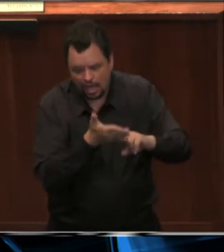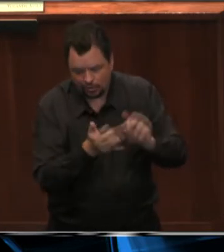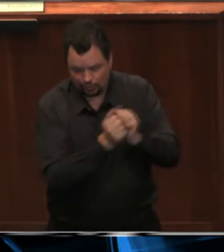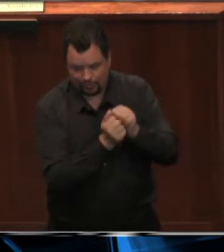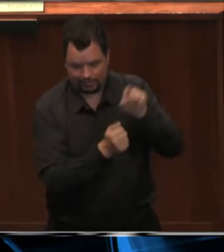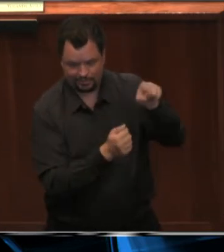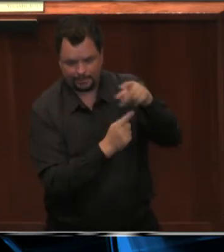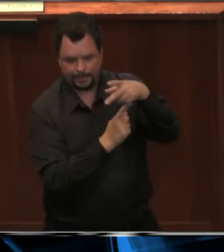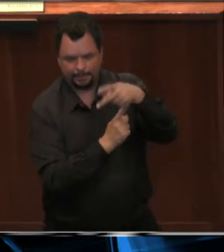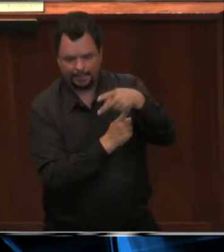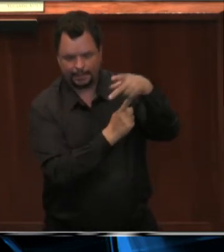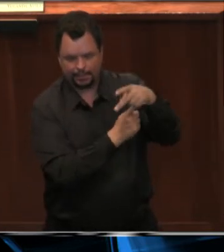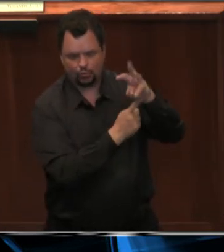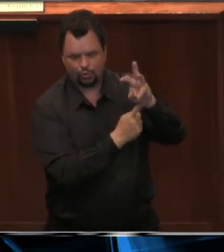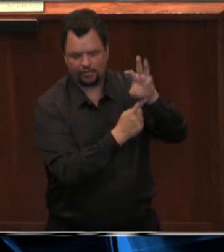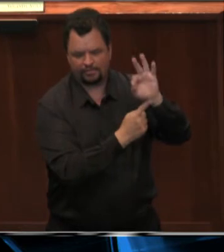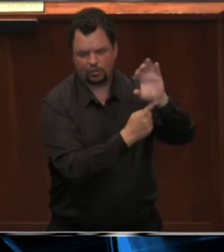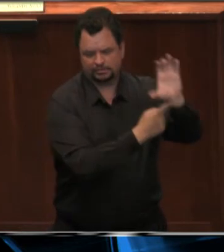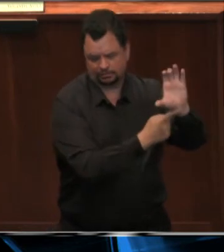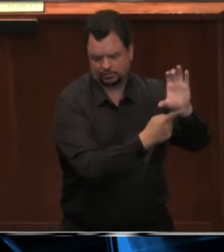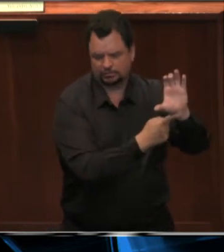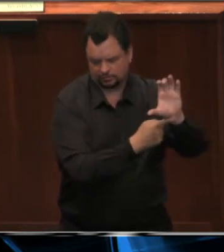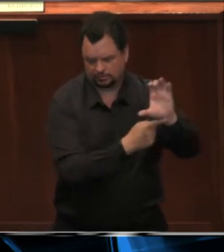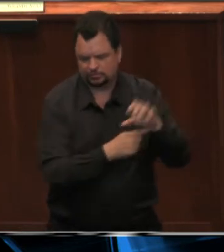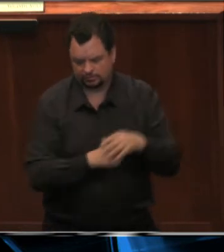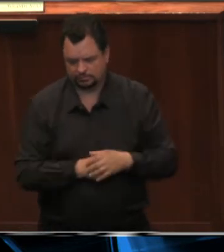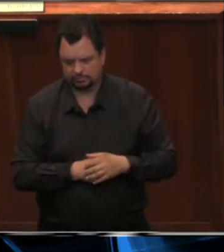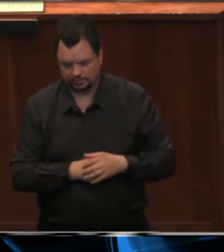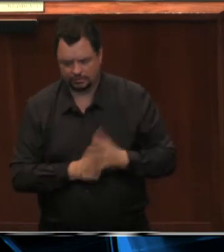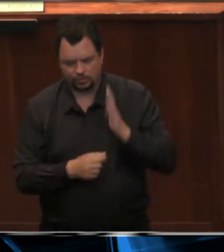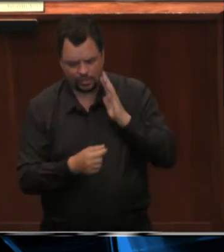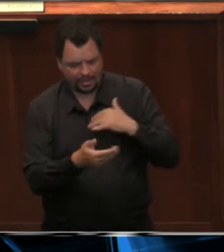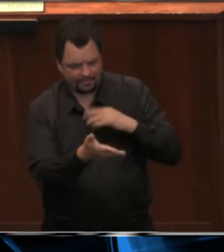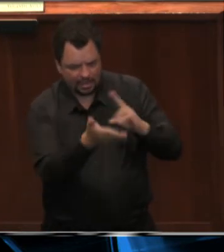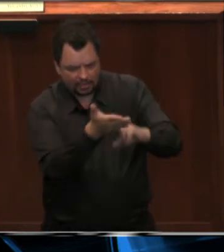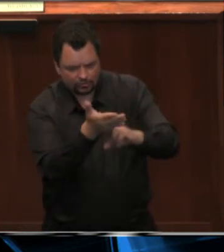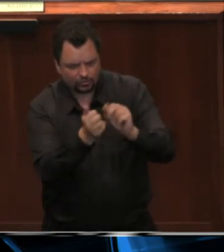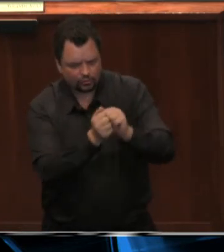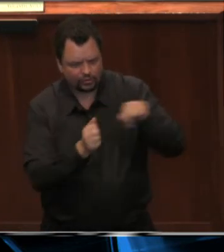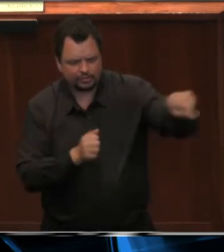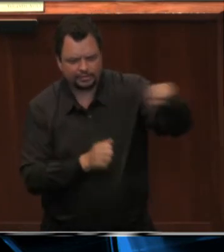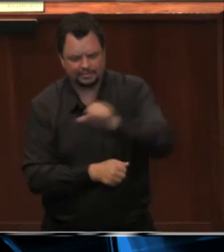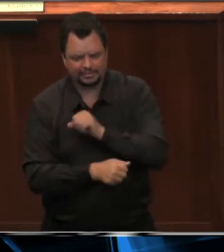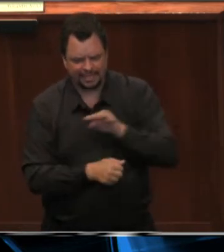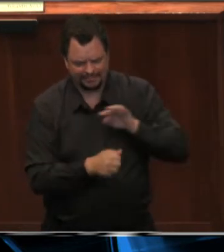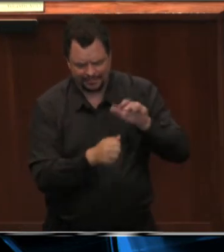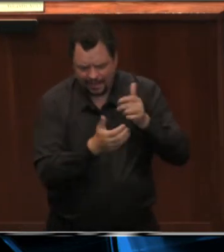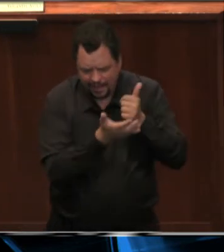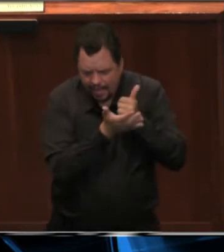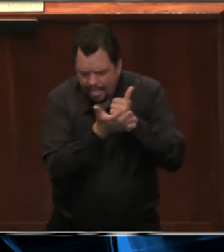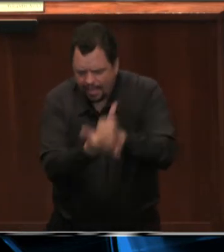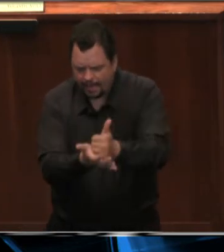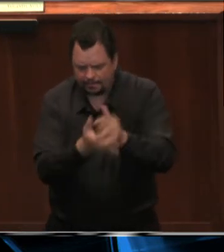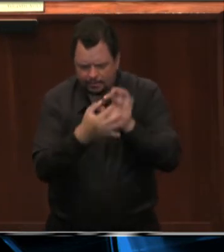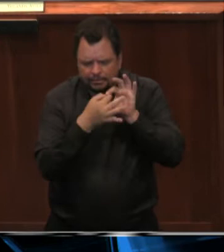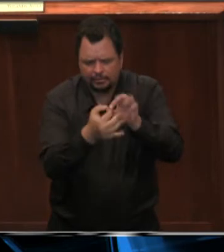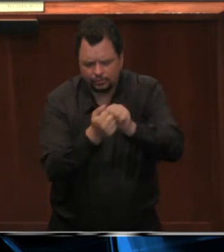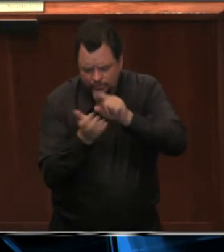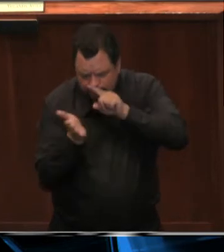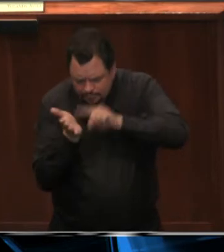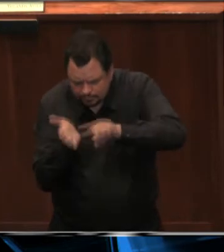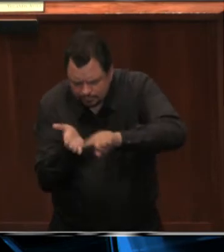Workforce Center to have contract staff available to us to help us with those critical case investigations and